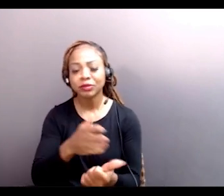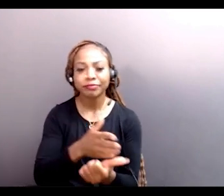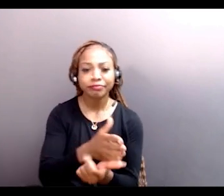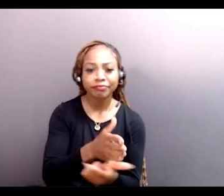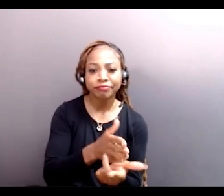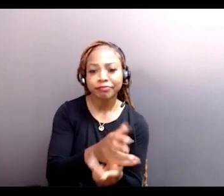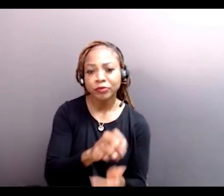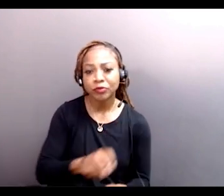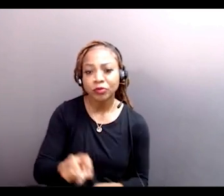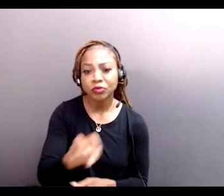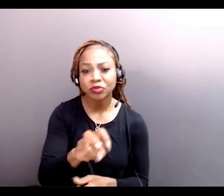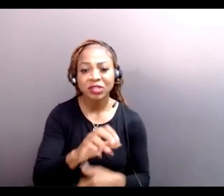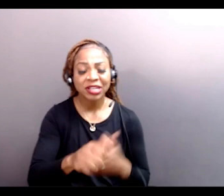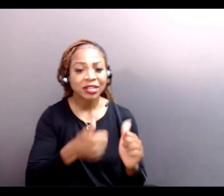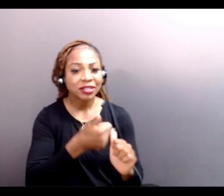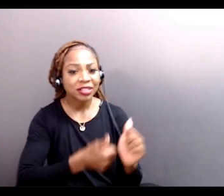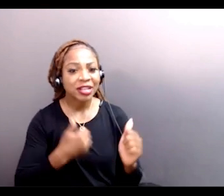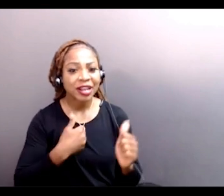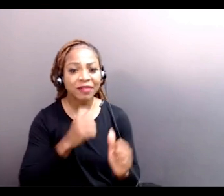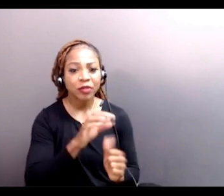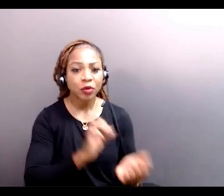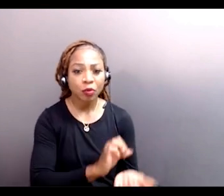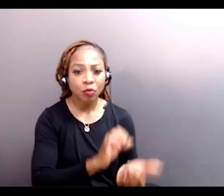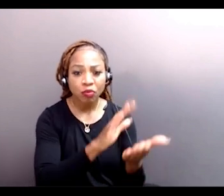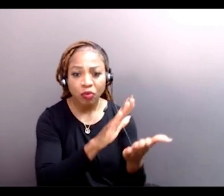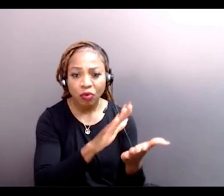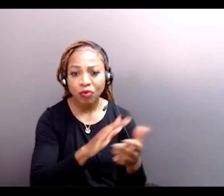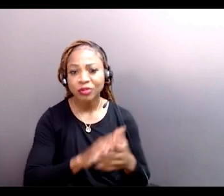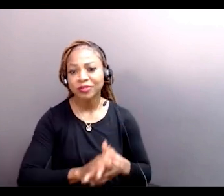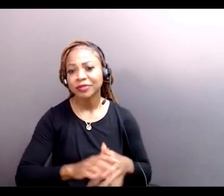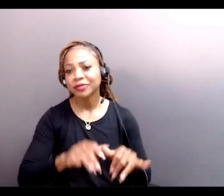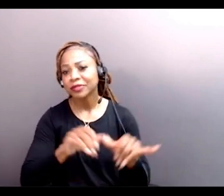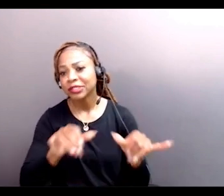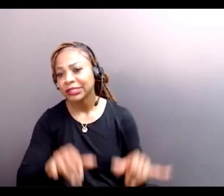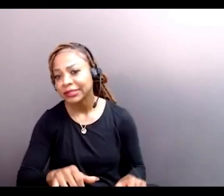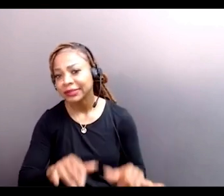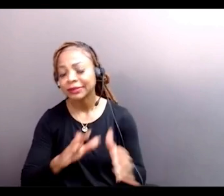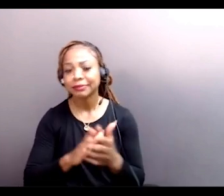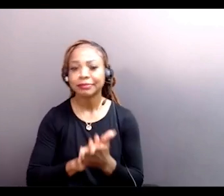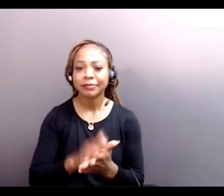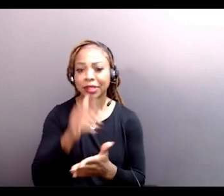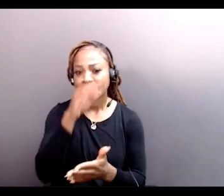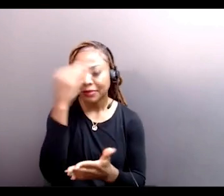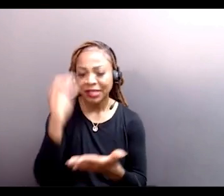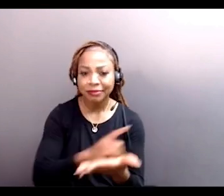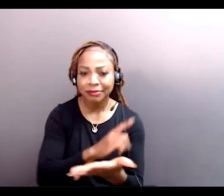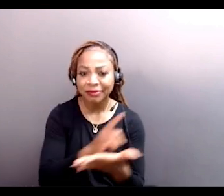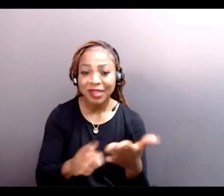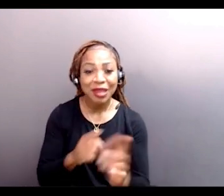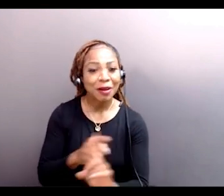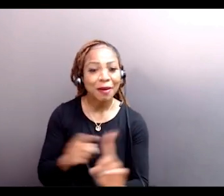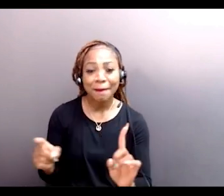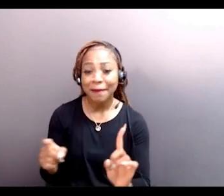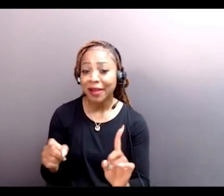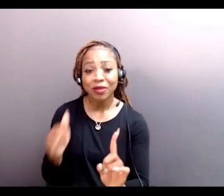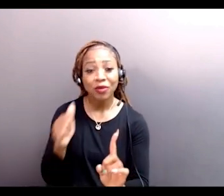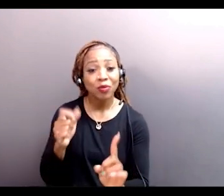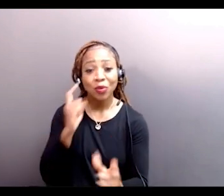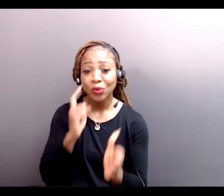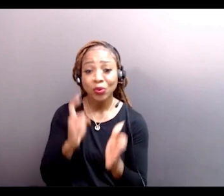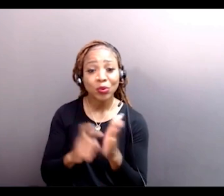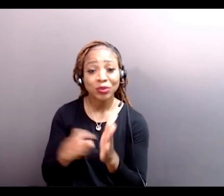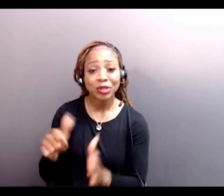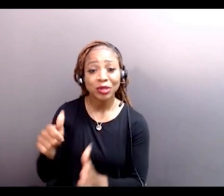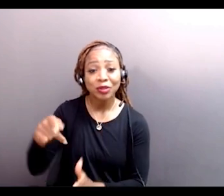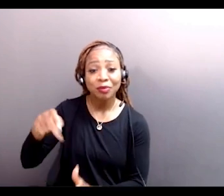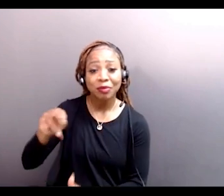with addressing anti-Black racism, systemic anti-Blackness, and structural white supremacy. And so what you will not see at any of the other primers